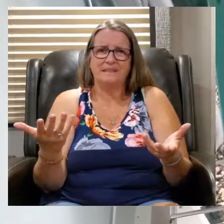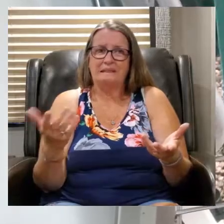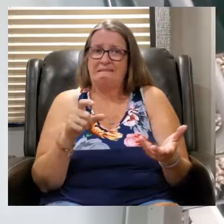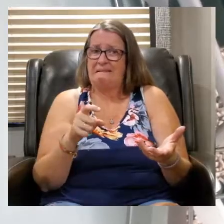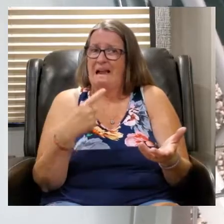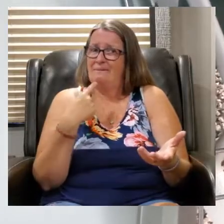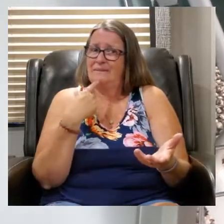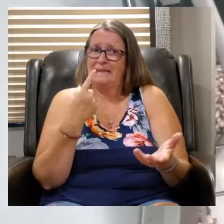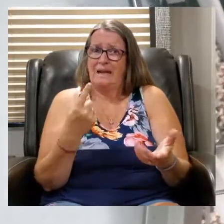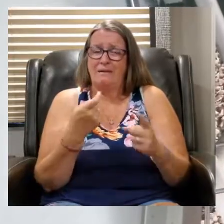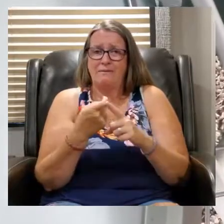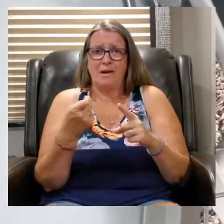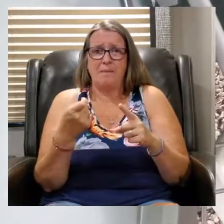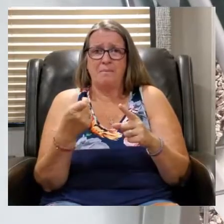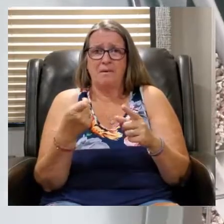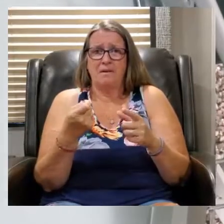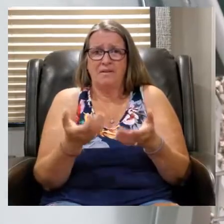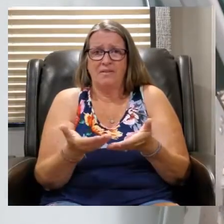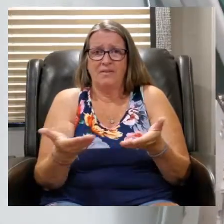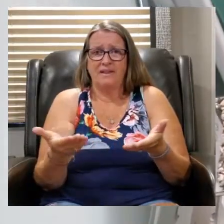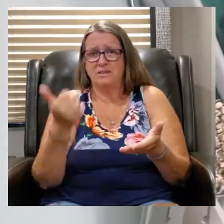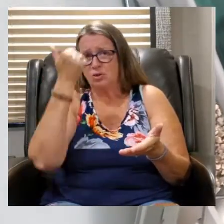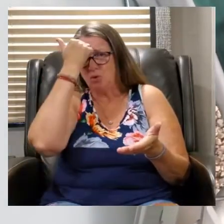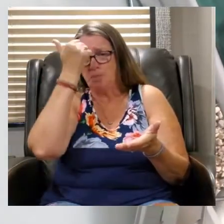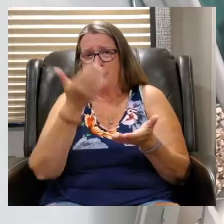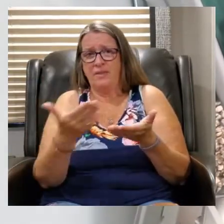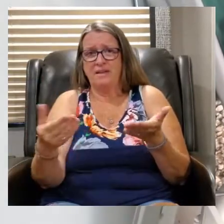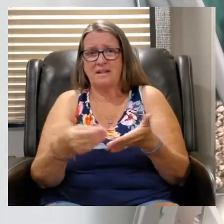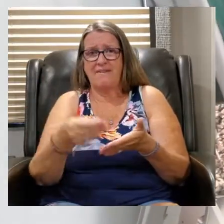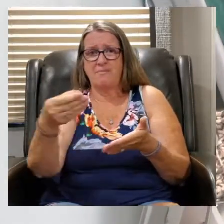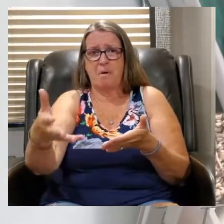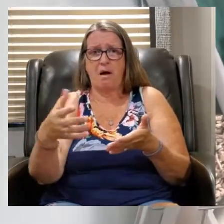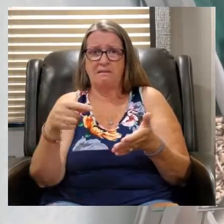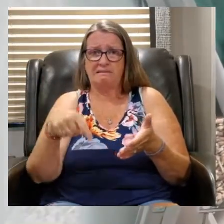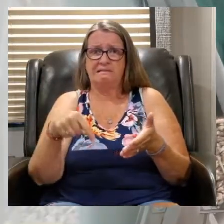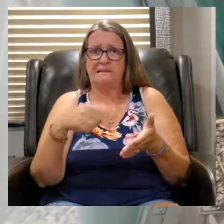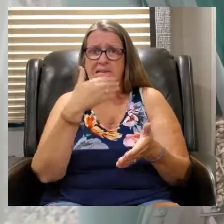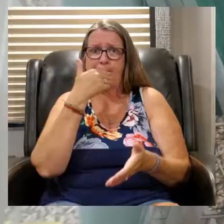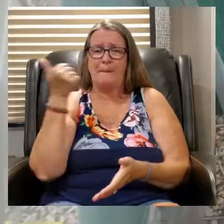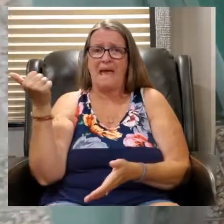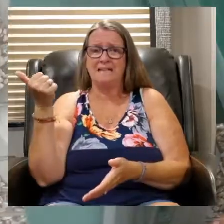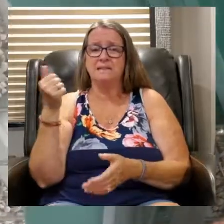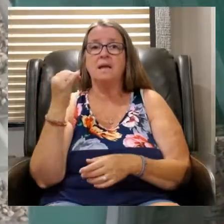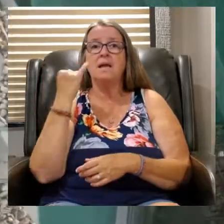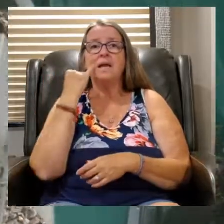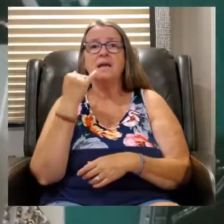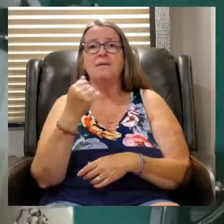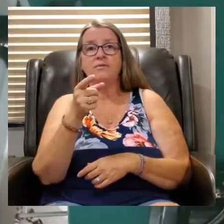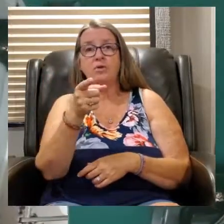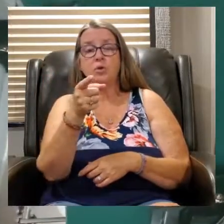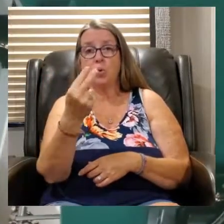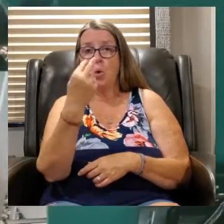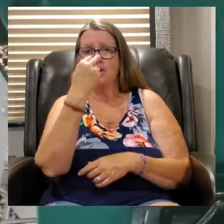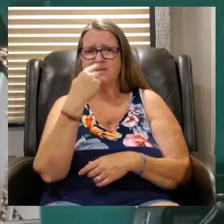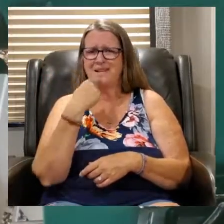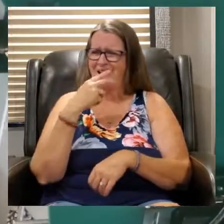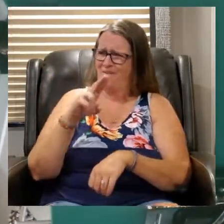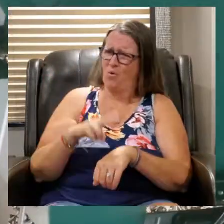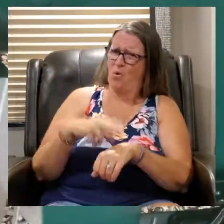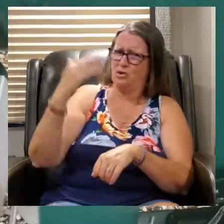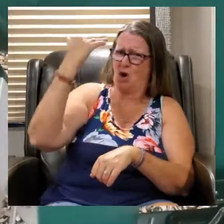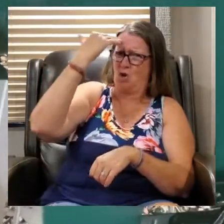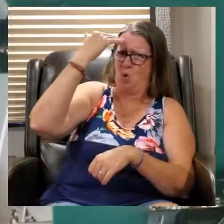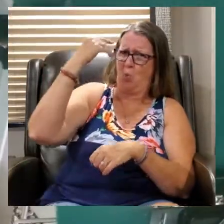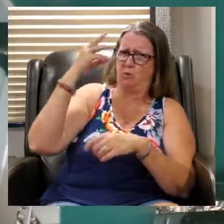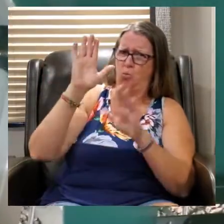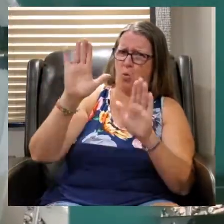So I gotta tell you, out of all the stupid stuff that I've done, this is the best. And if you're watching going, well, of